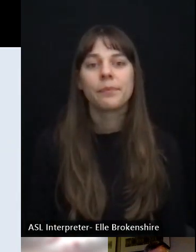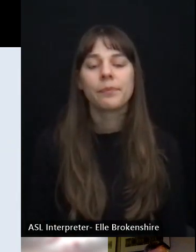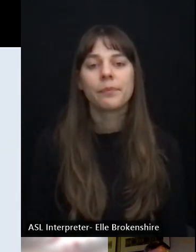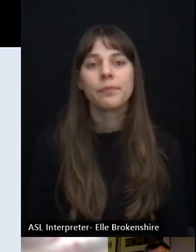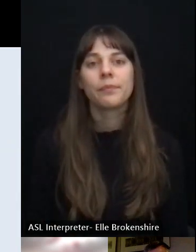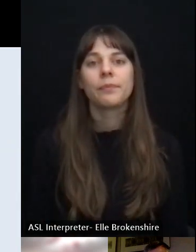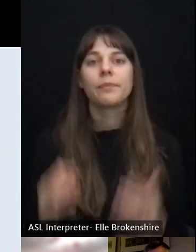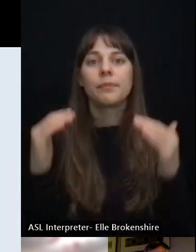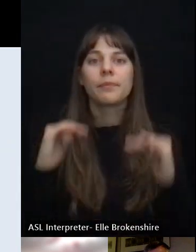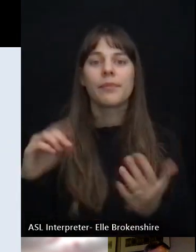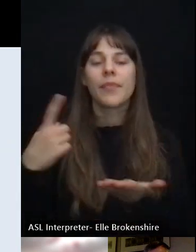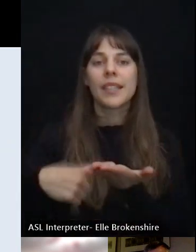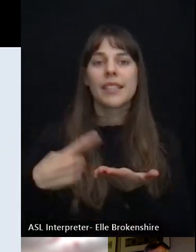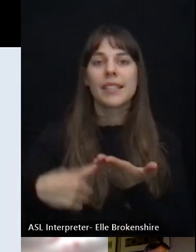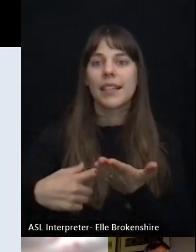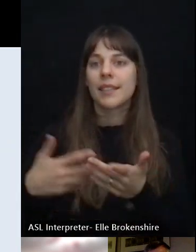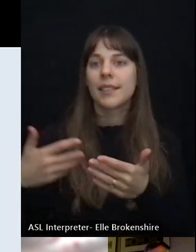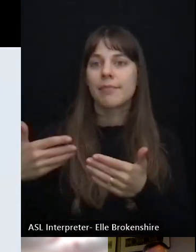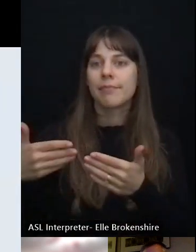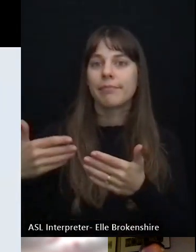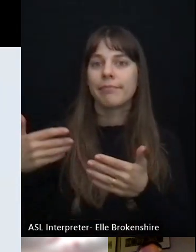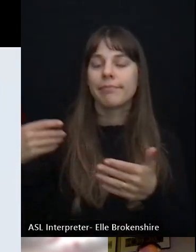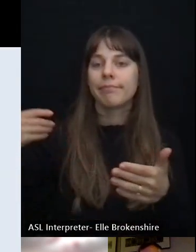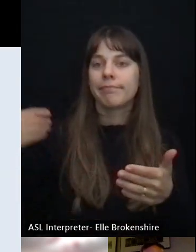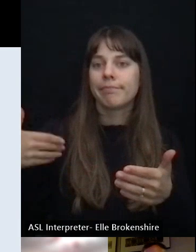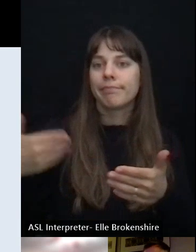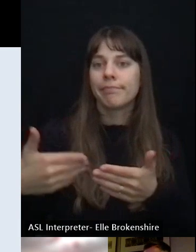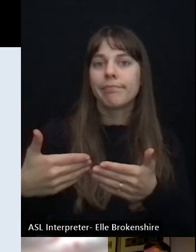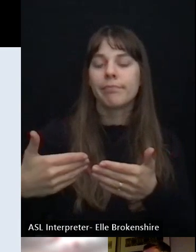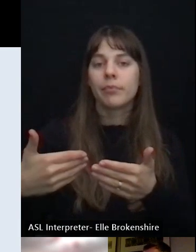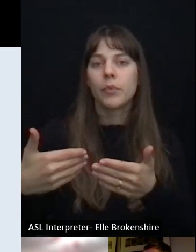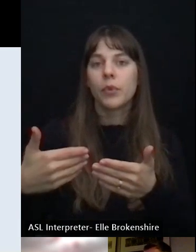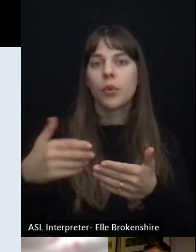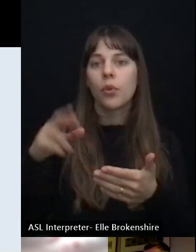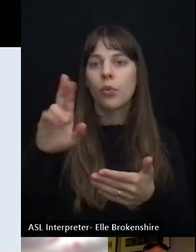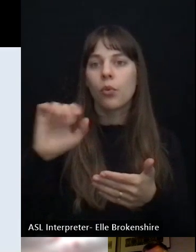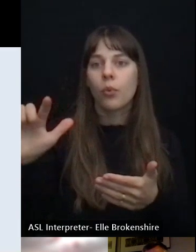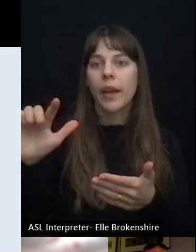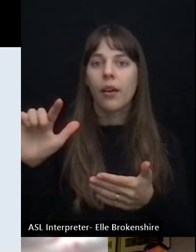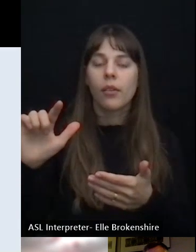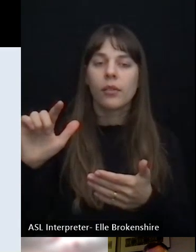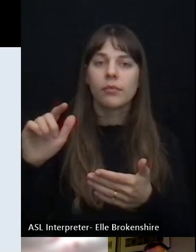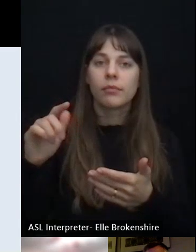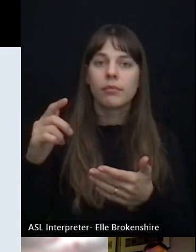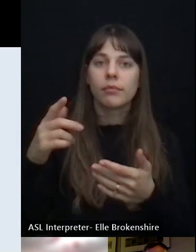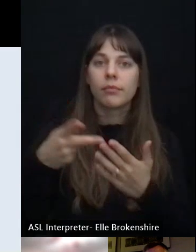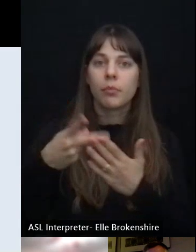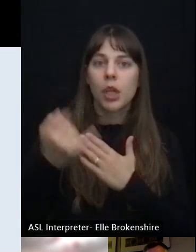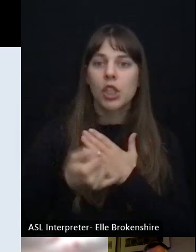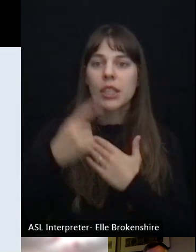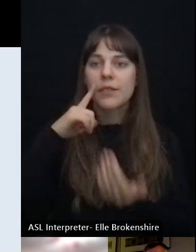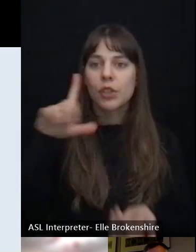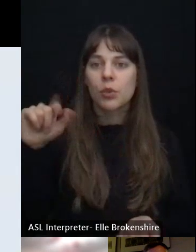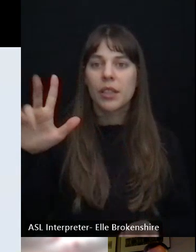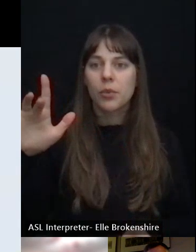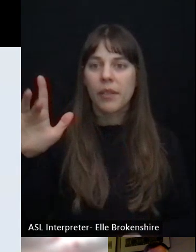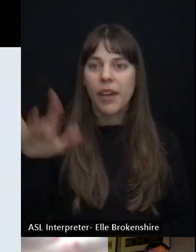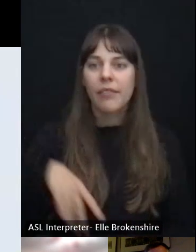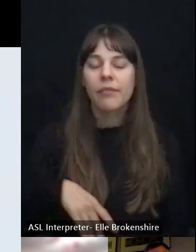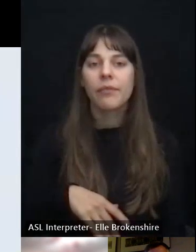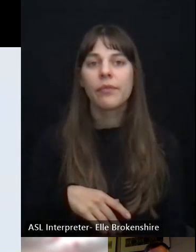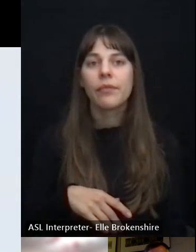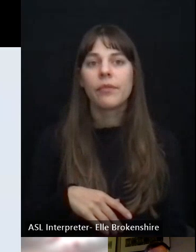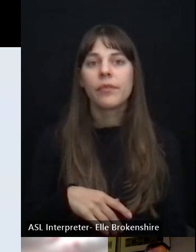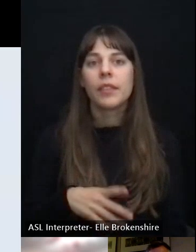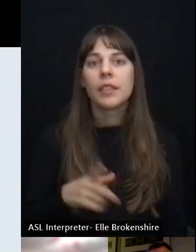So next we'll talk about some upcoming rail projects here for this next calendar year, the upcoming calendar year in 2025. So in this next